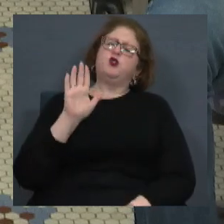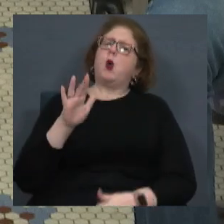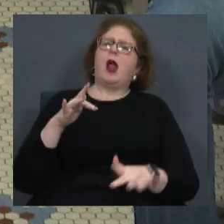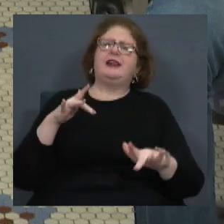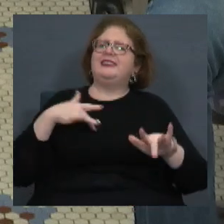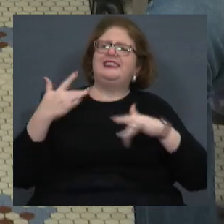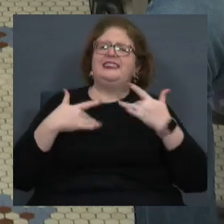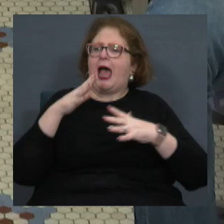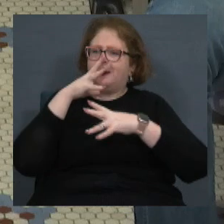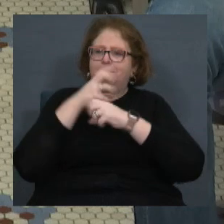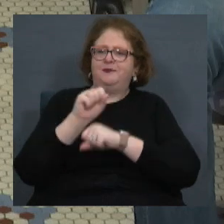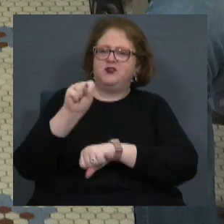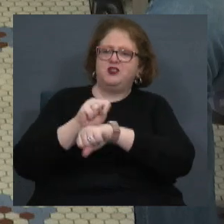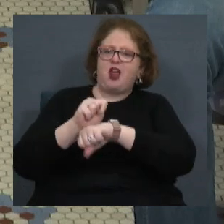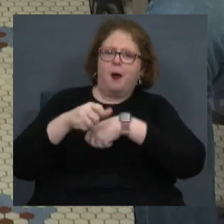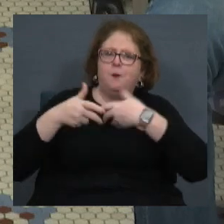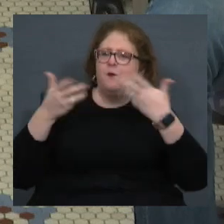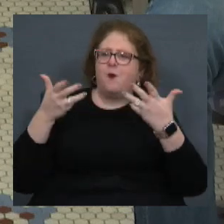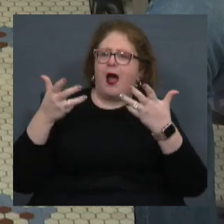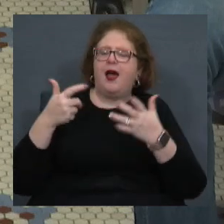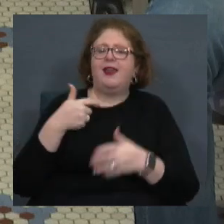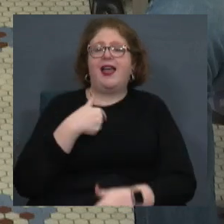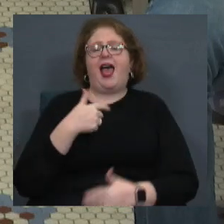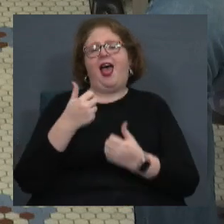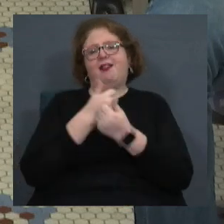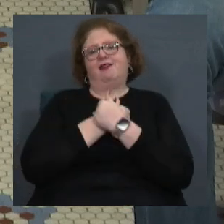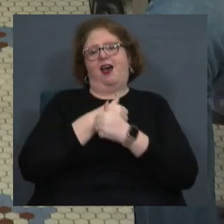bag claim and watching families come together.